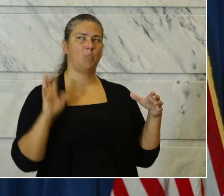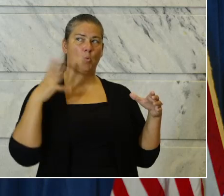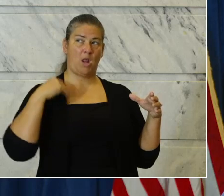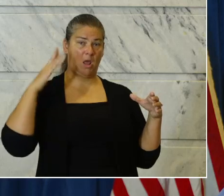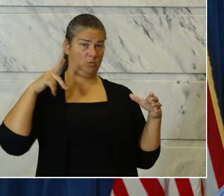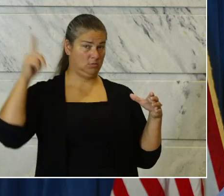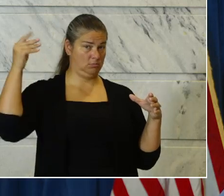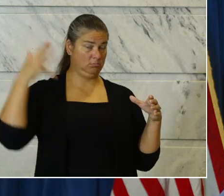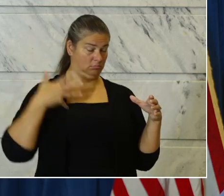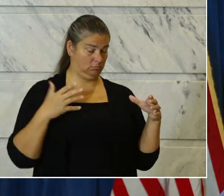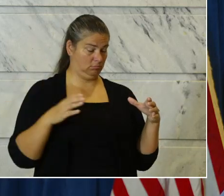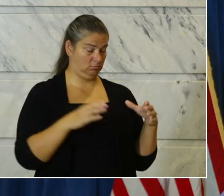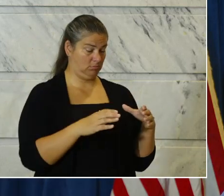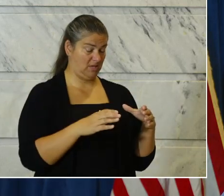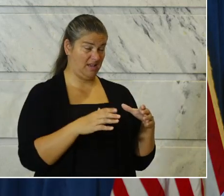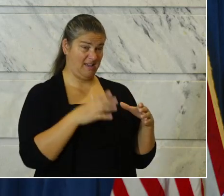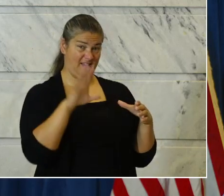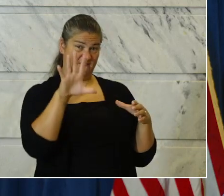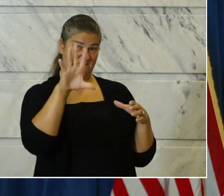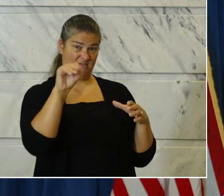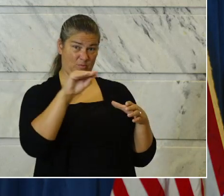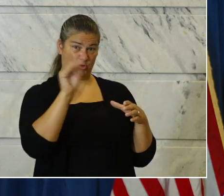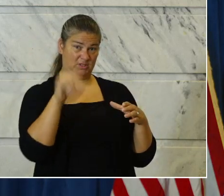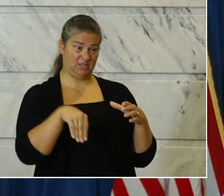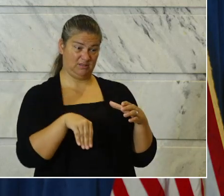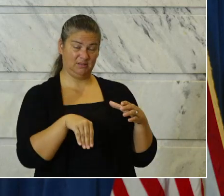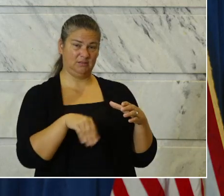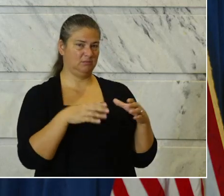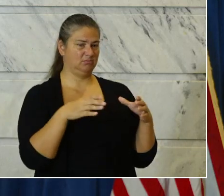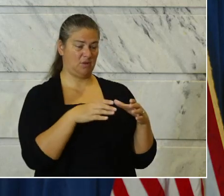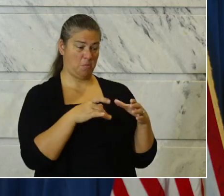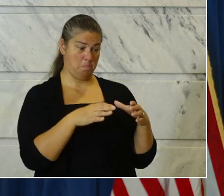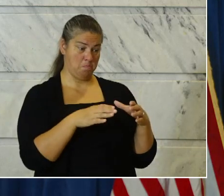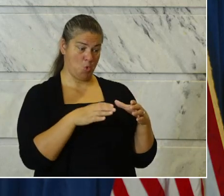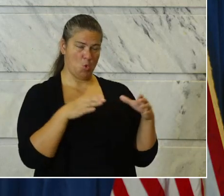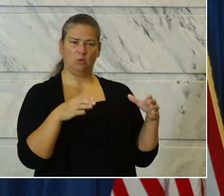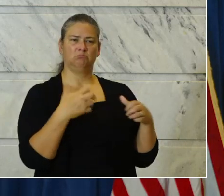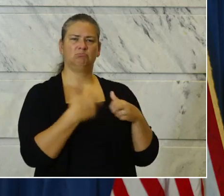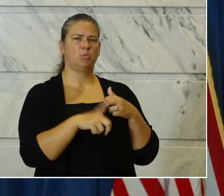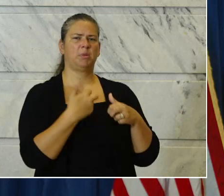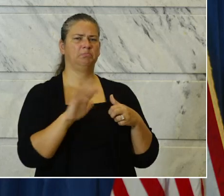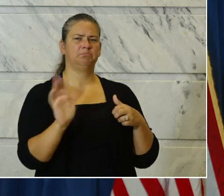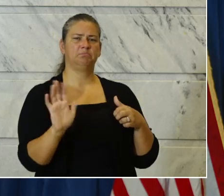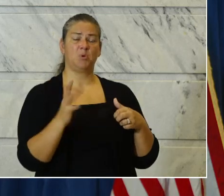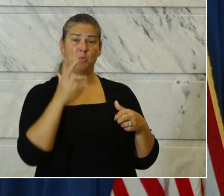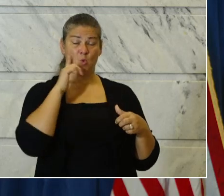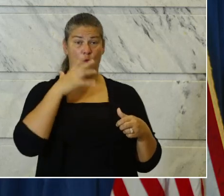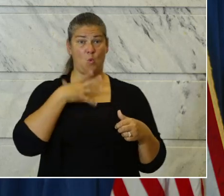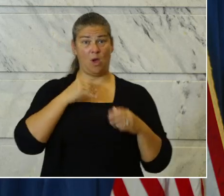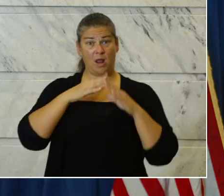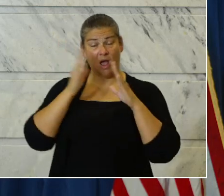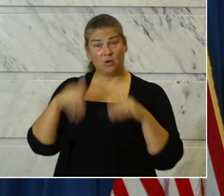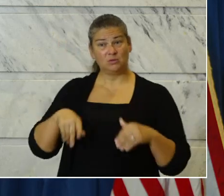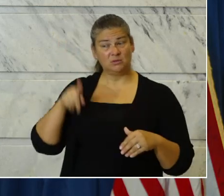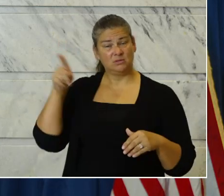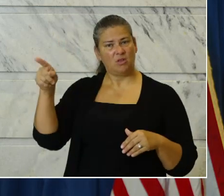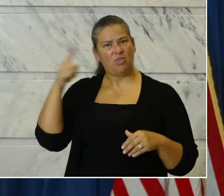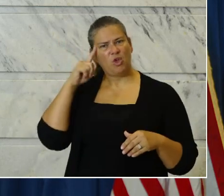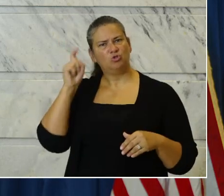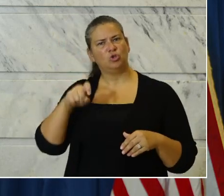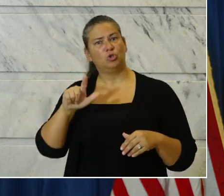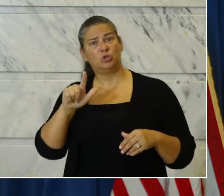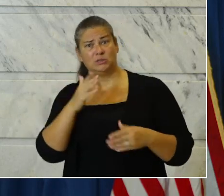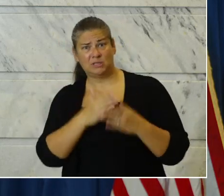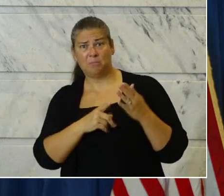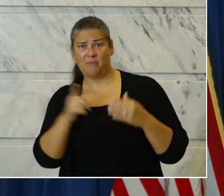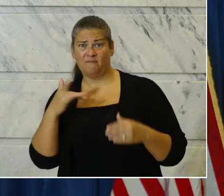Capacity inside more than 50% in restaurants would be a real problem. And remember, the White House still in many counties thinks it should be at 25%,